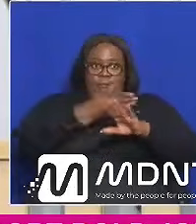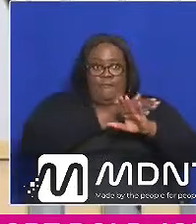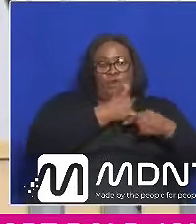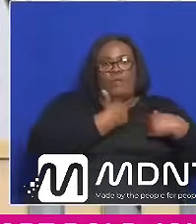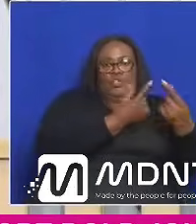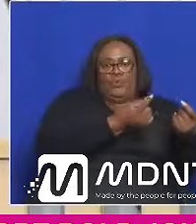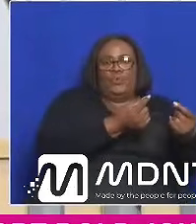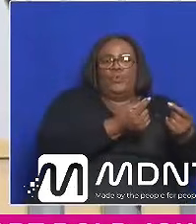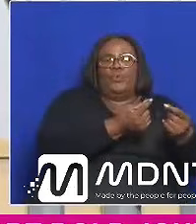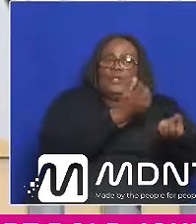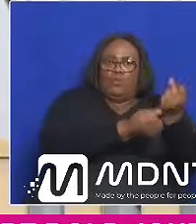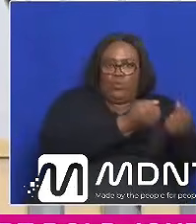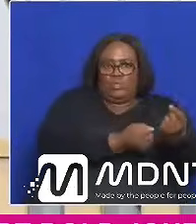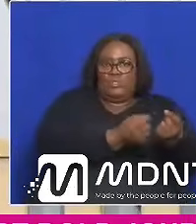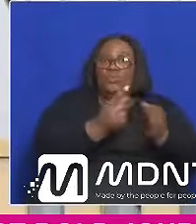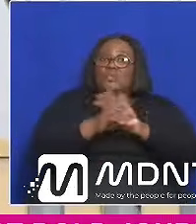rights. So,